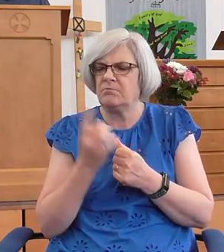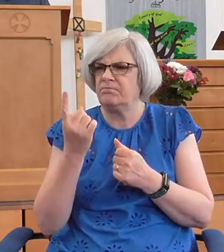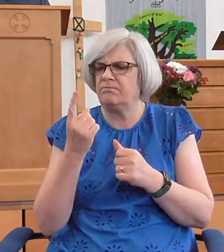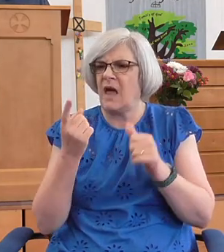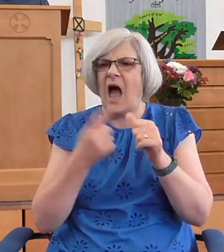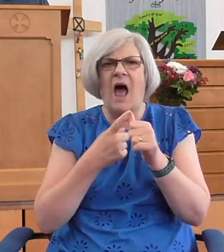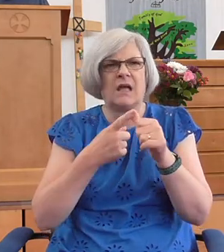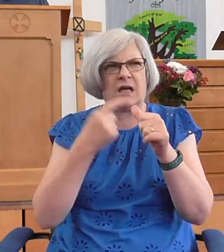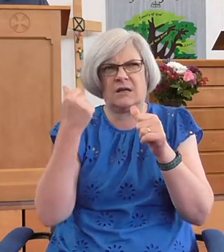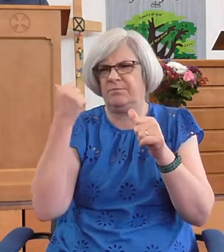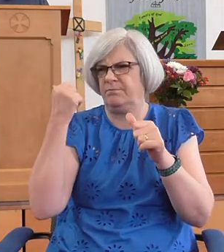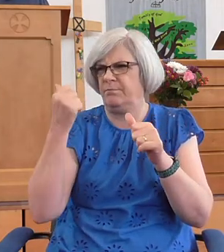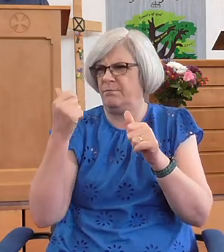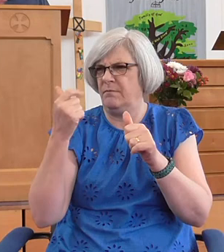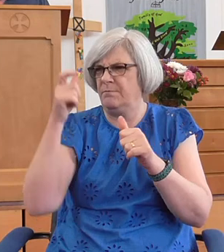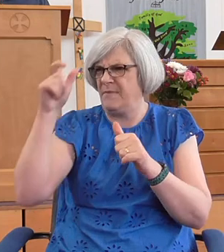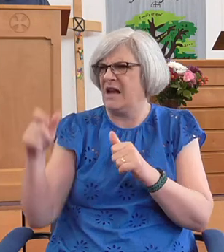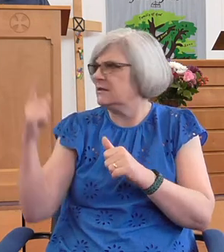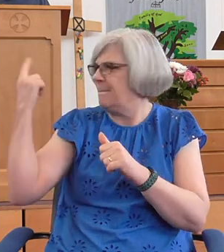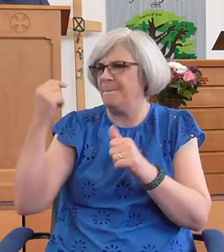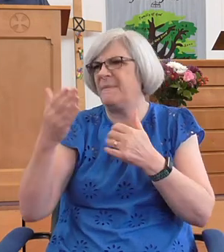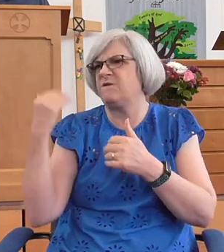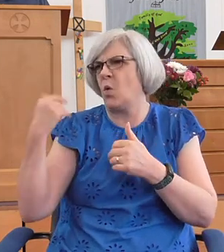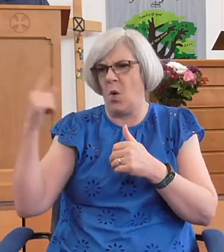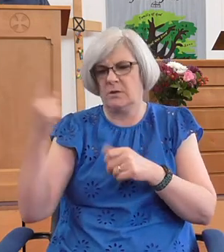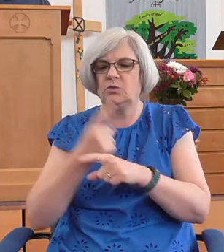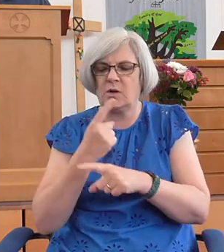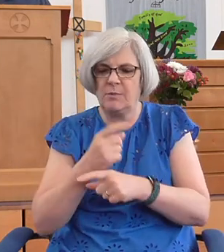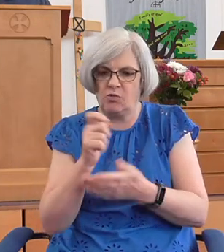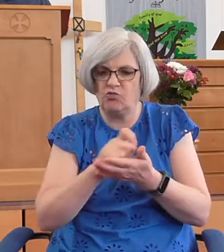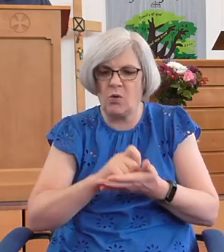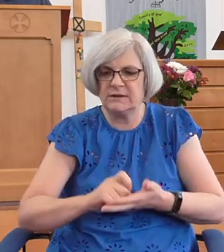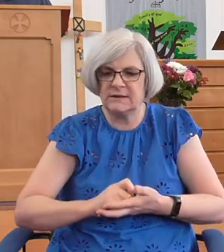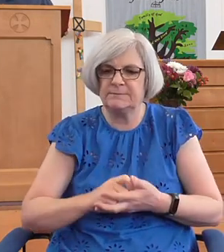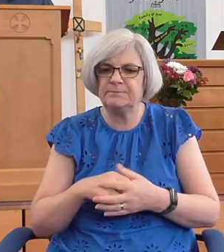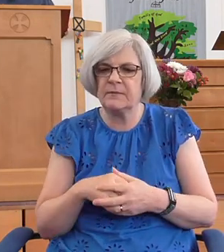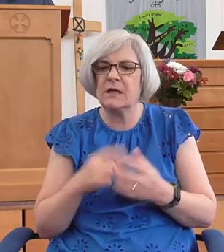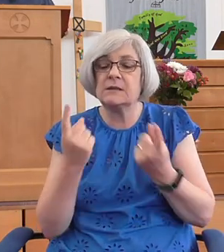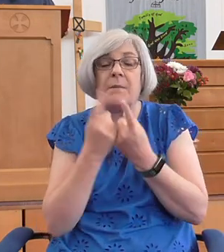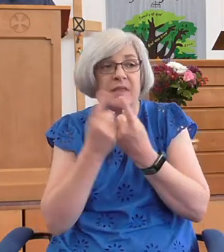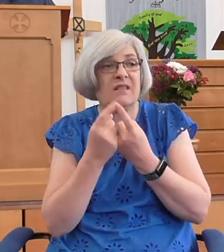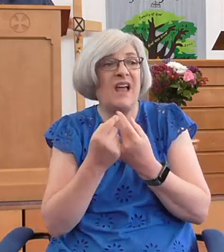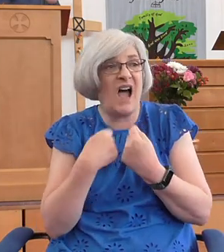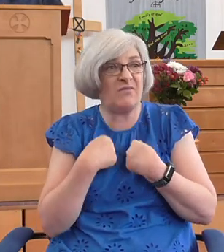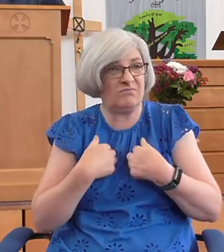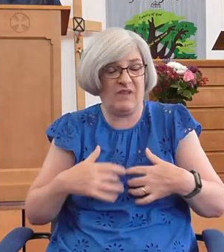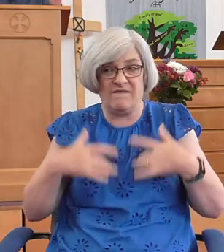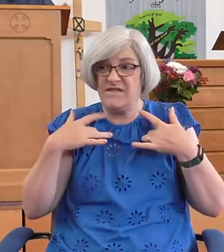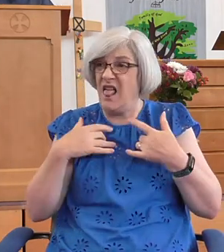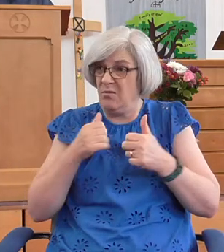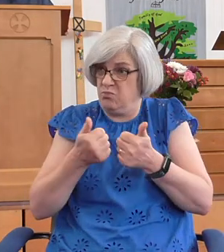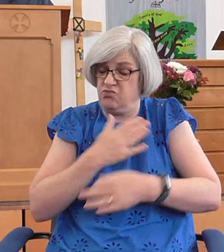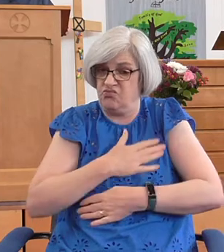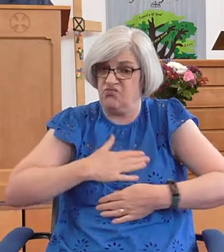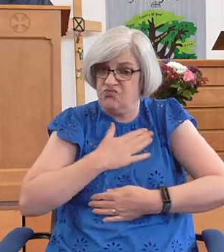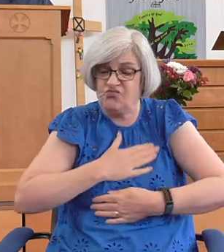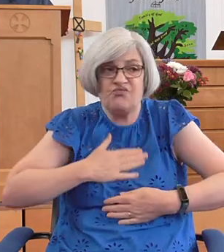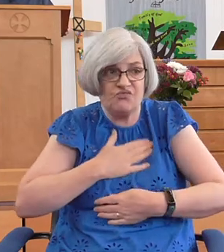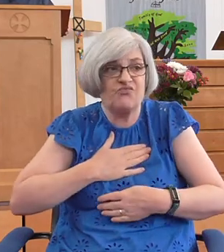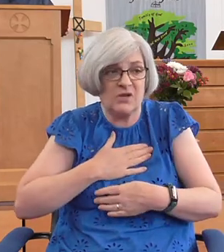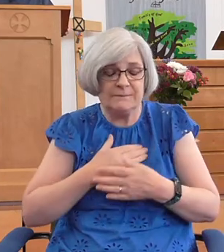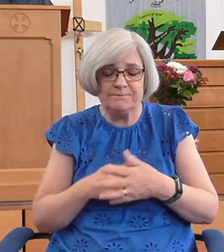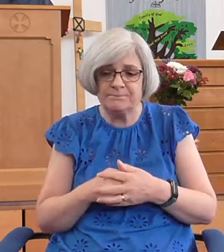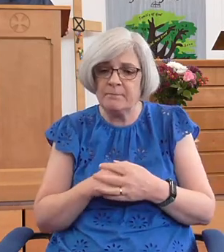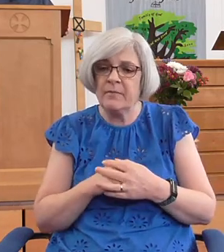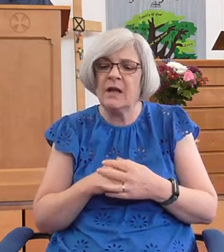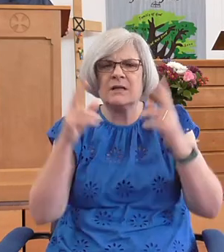of chapter 16 of the book of Exodus, something that touched me when I read it, and it does come under